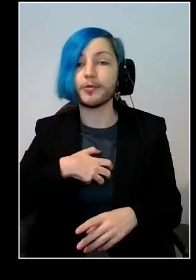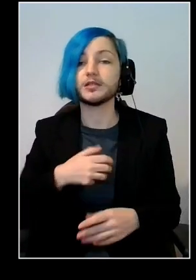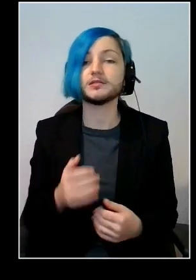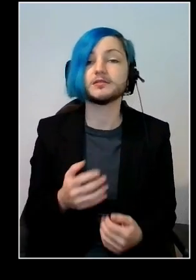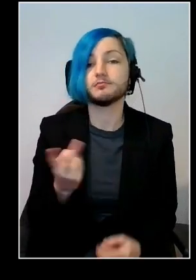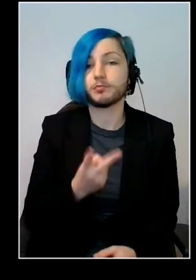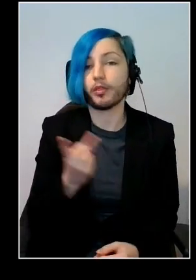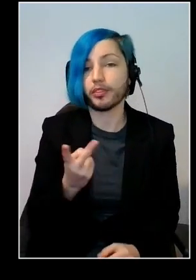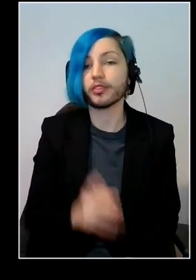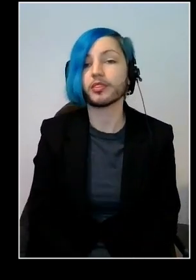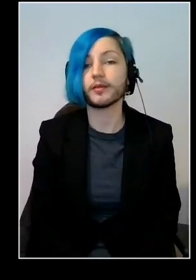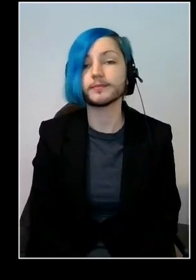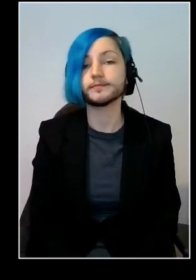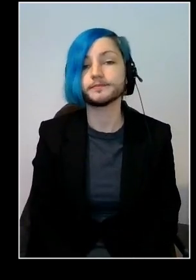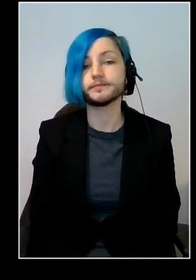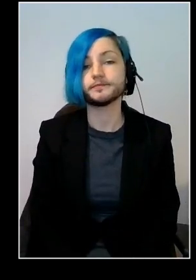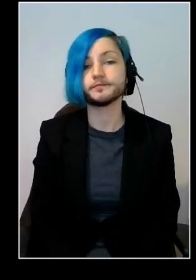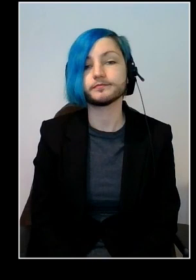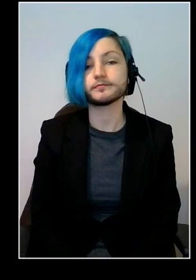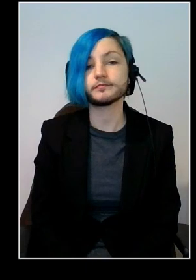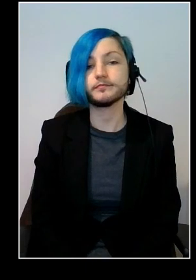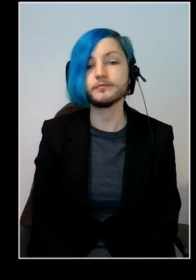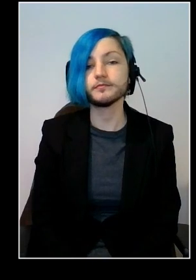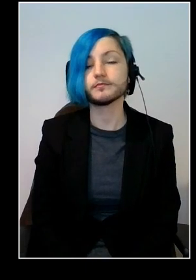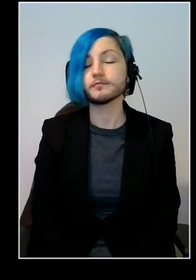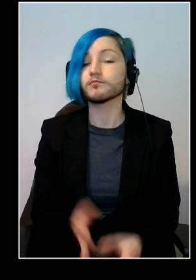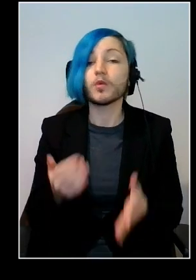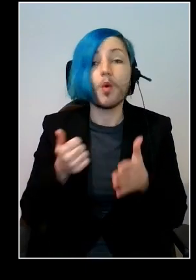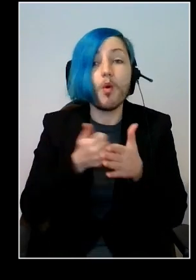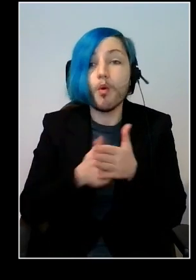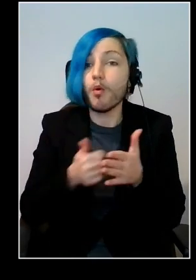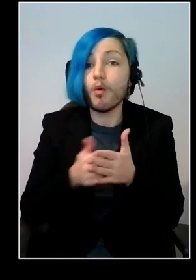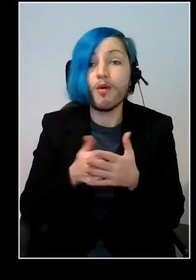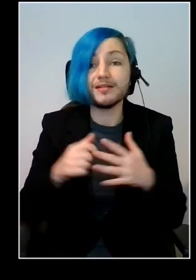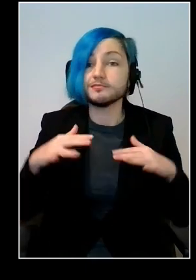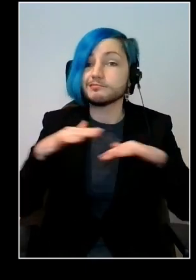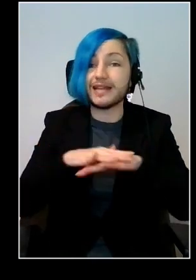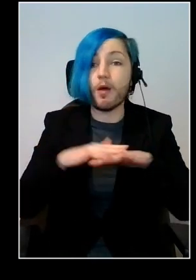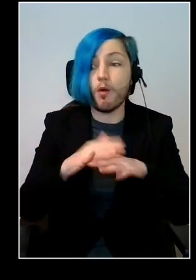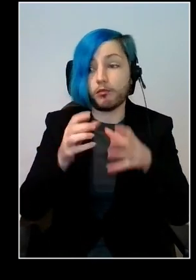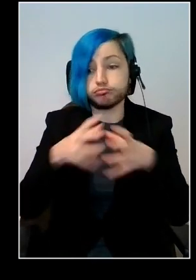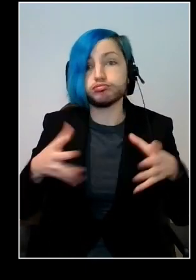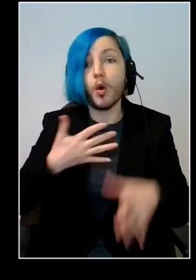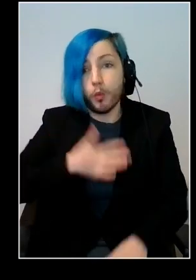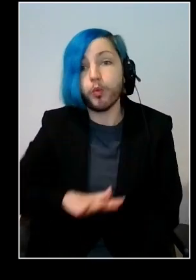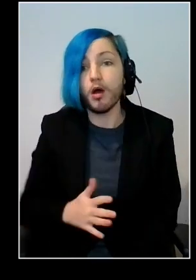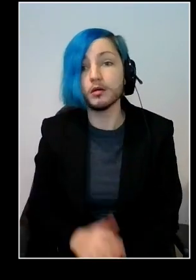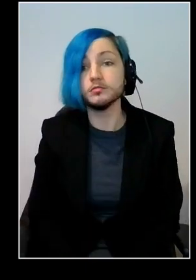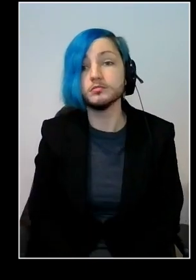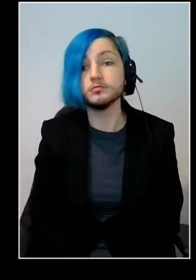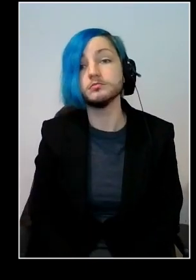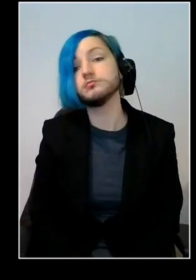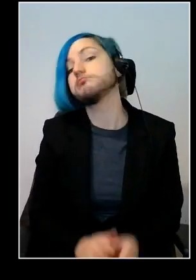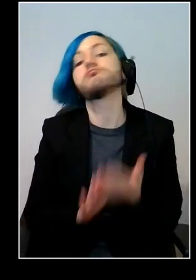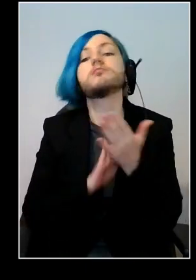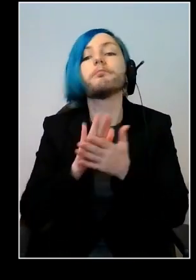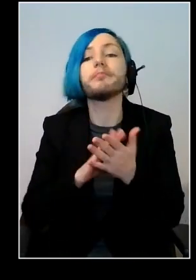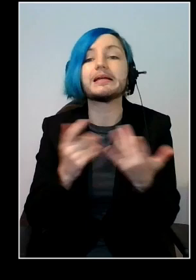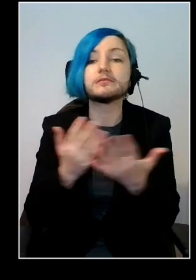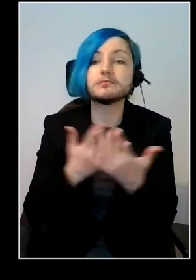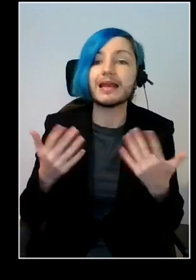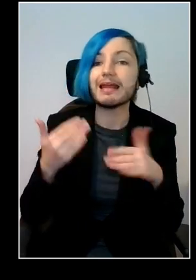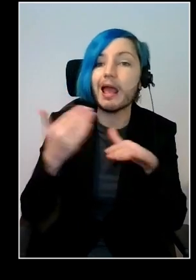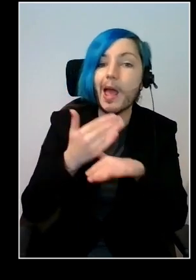ambassadors. We are always looking to grow our network, and if there are any employers who are